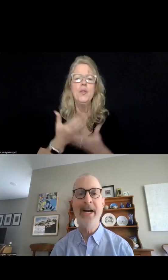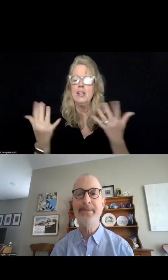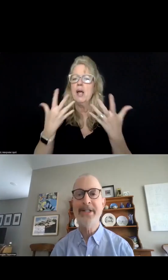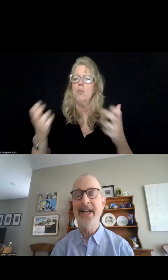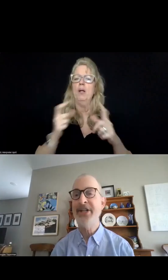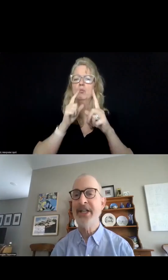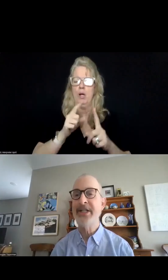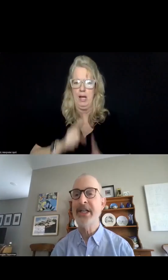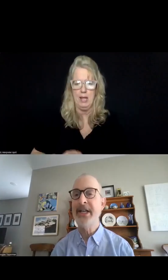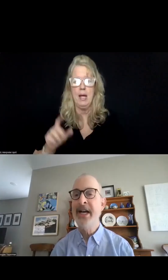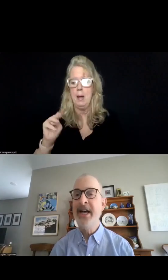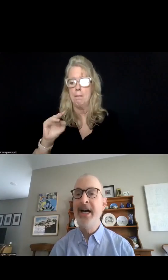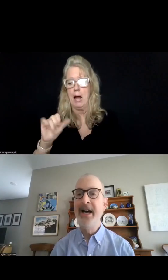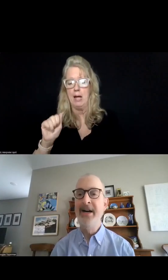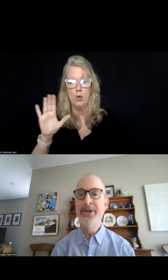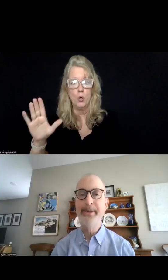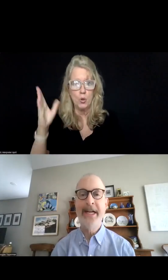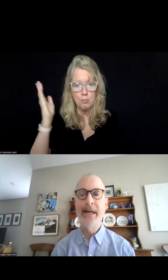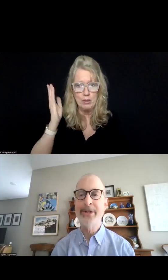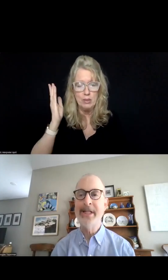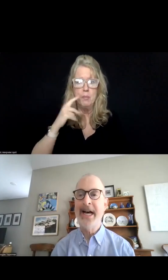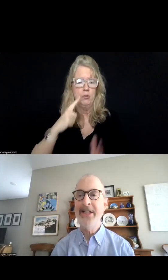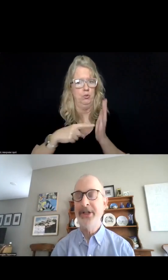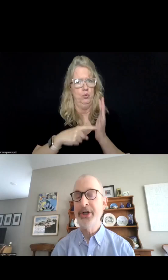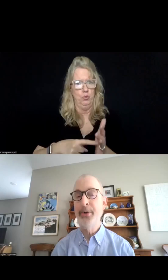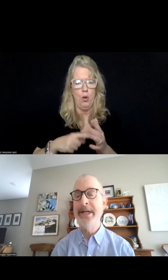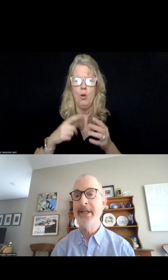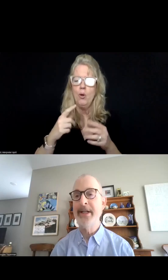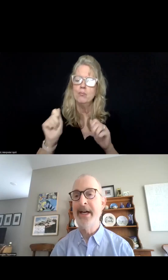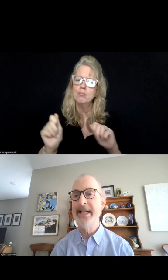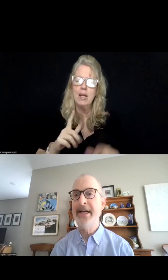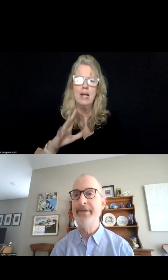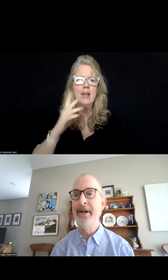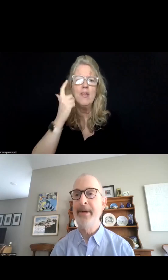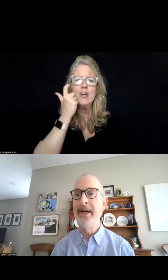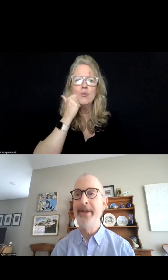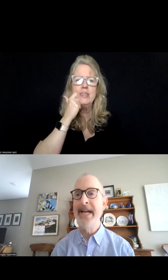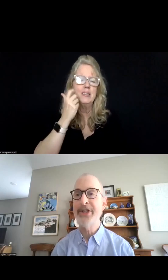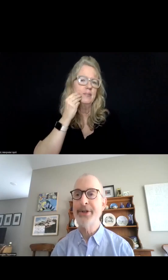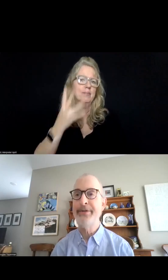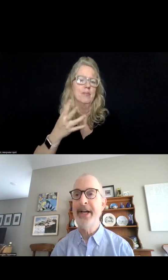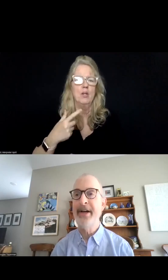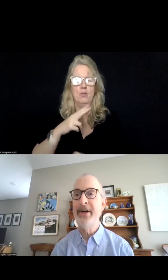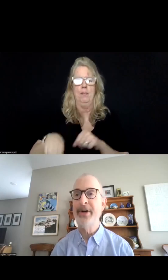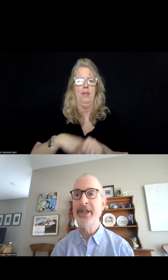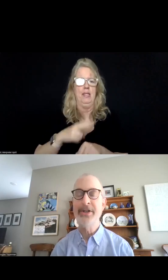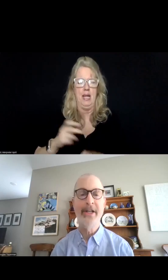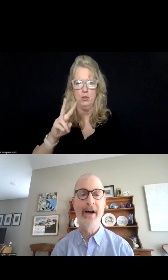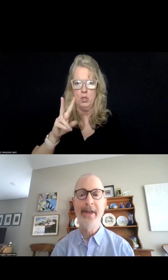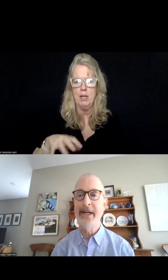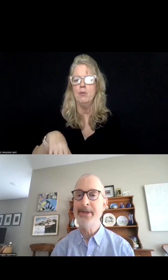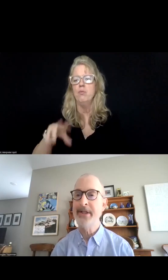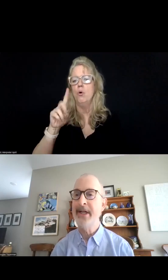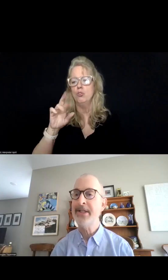In Maya's presentation, she displayed a couple of slides that showed recent data from the National Survey on Drug Use